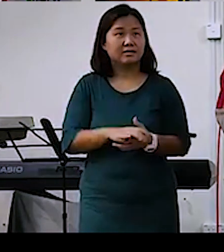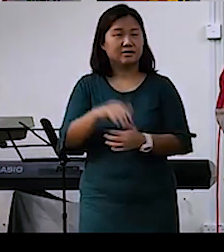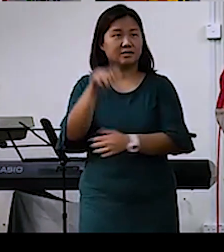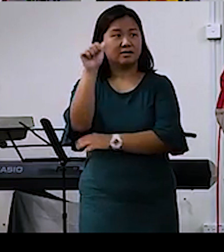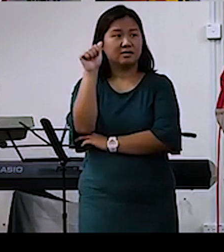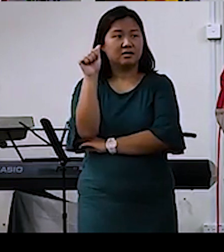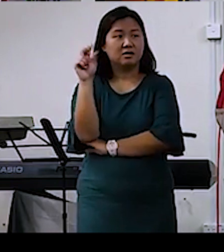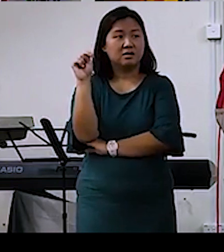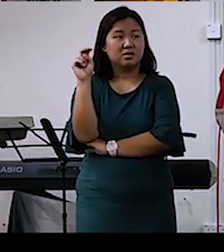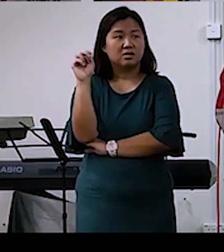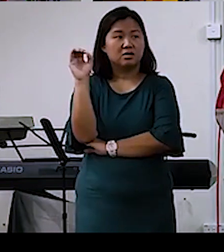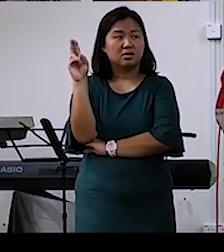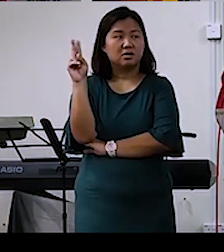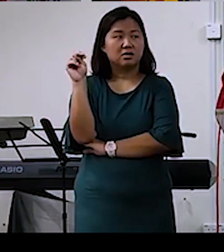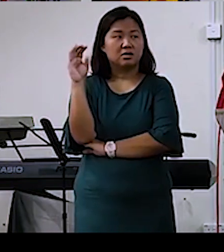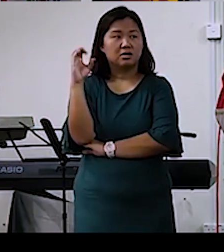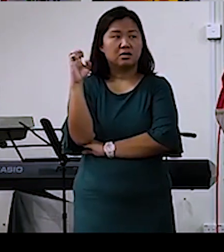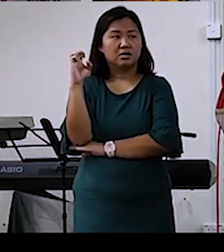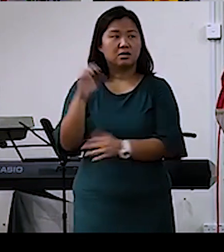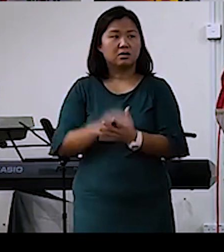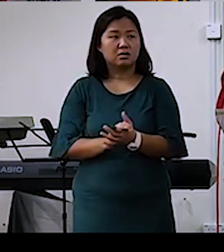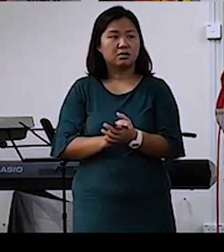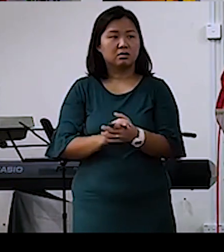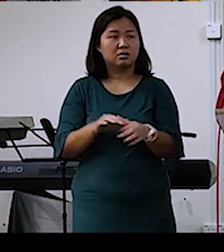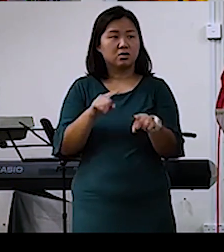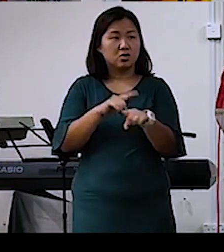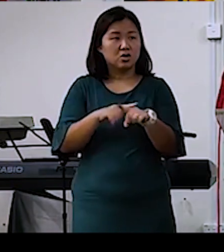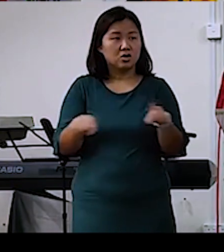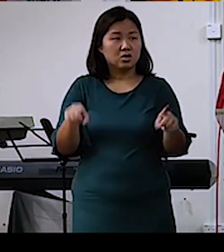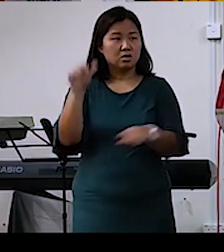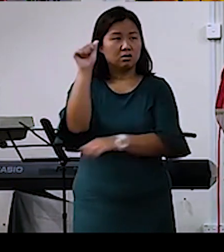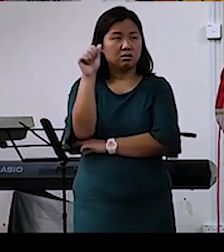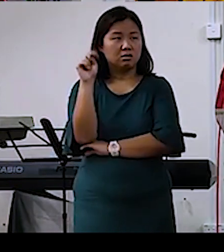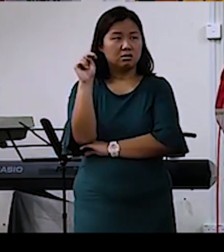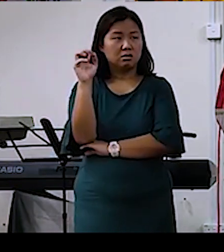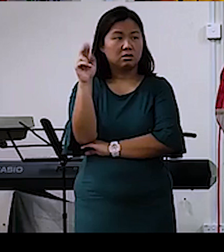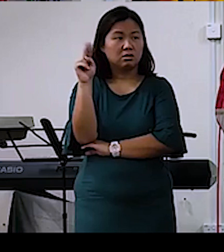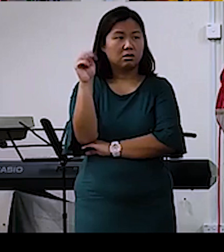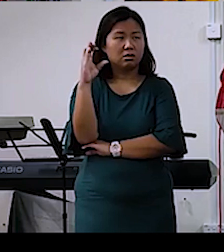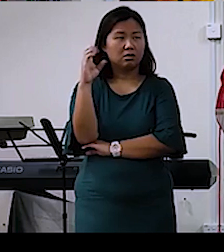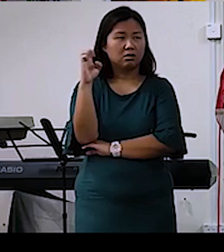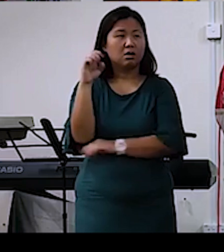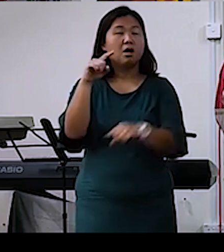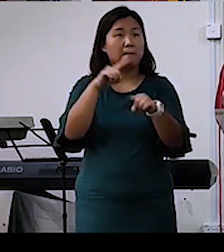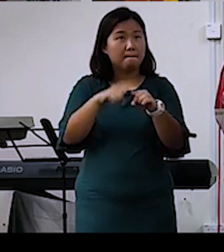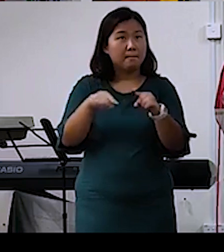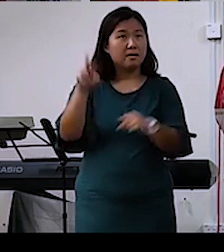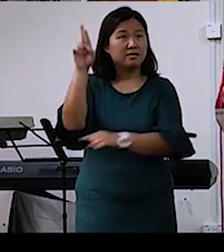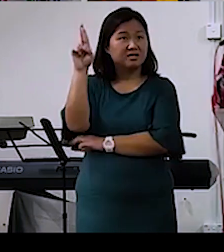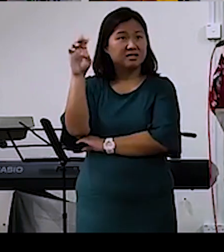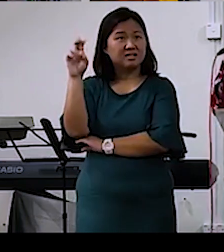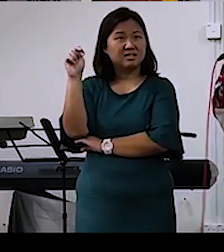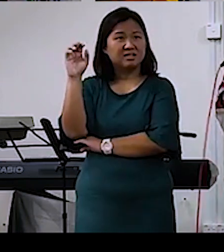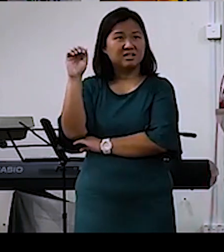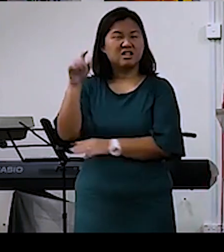baby upstairs. One of the leaders, please move. And bring the parents. Yeah. Don't announce but renounce. Meaning, if you